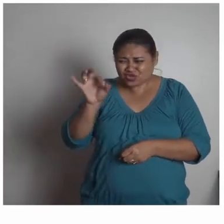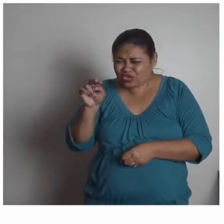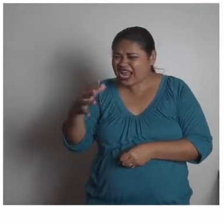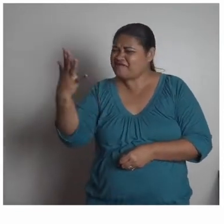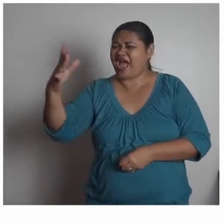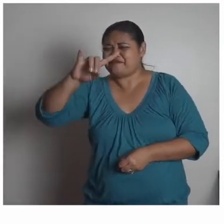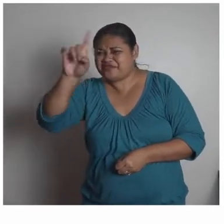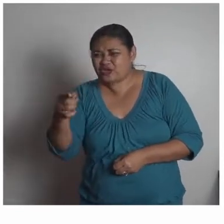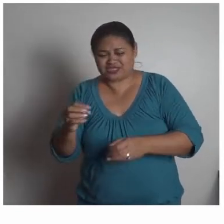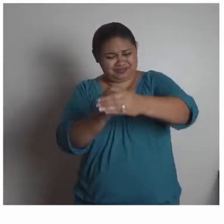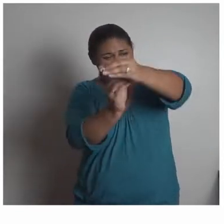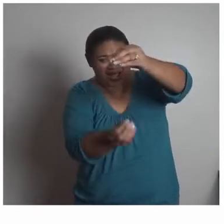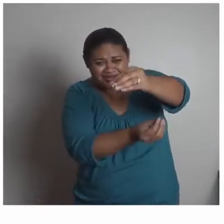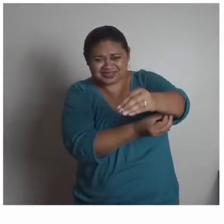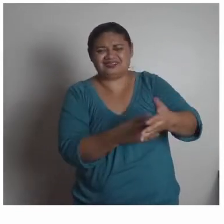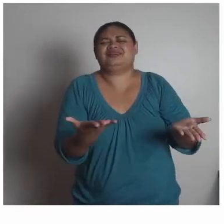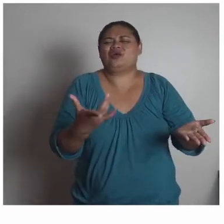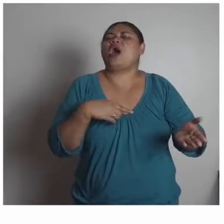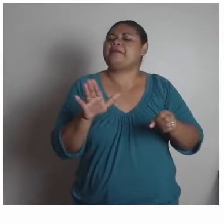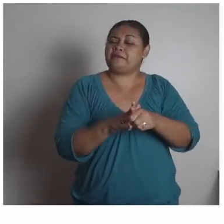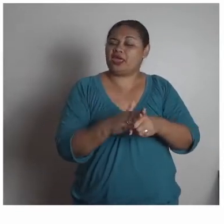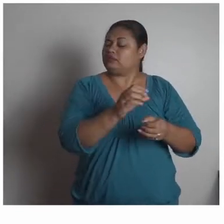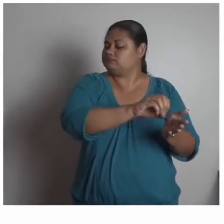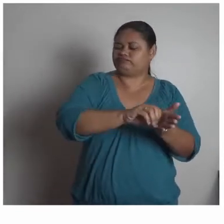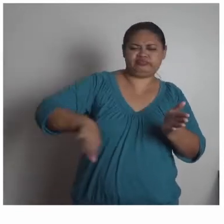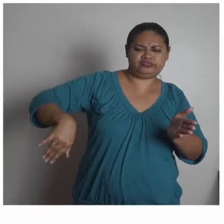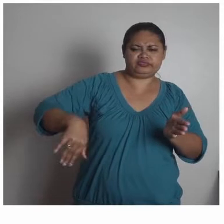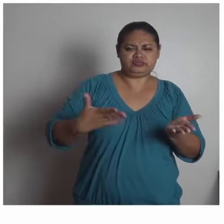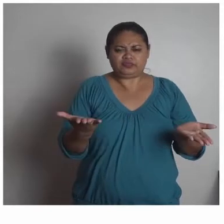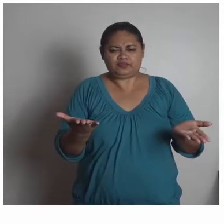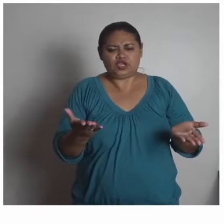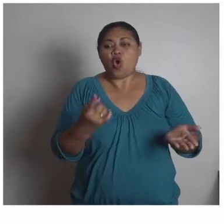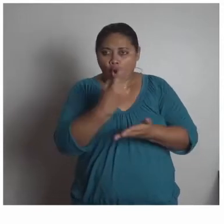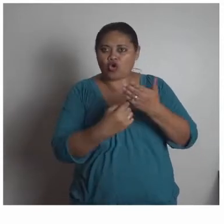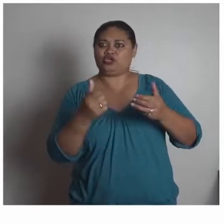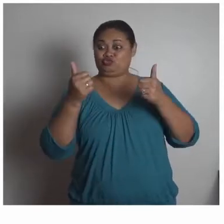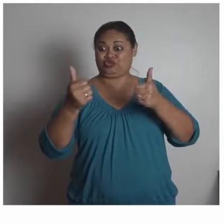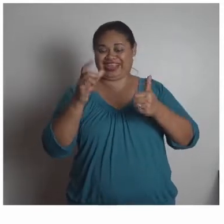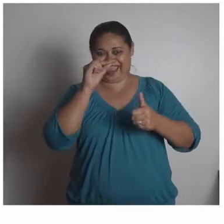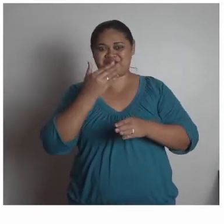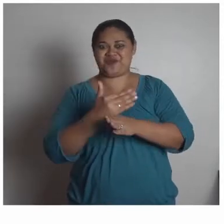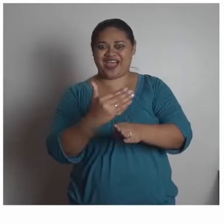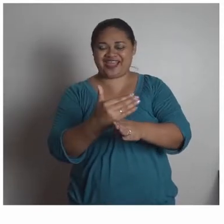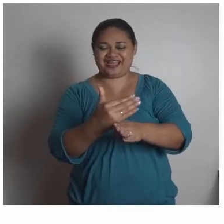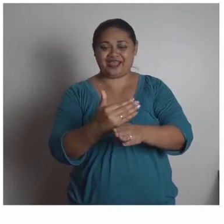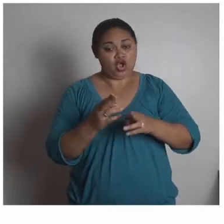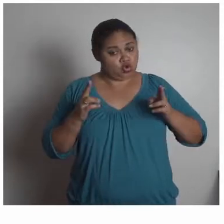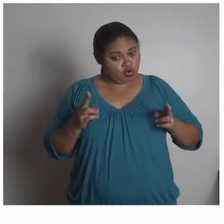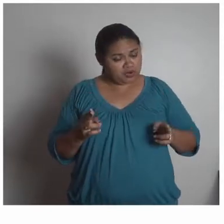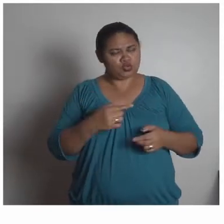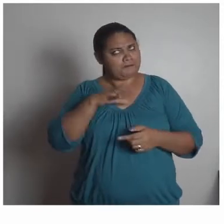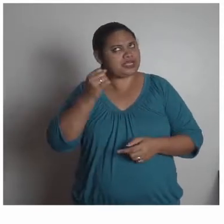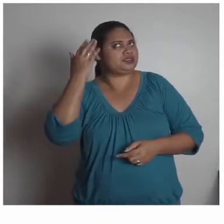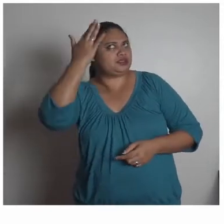not needed should not be made. You don't need 5,000 types of buckets. You just need particularly good ones